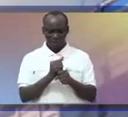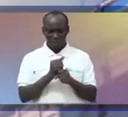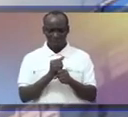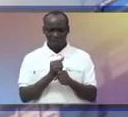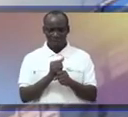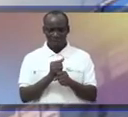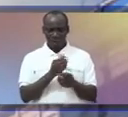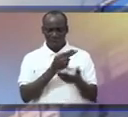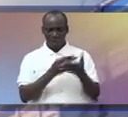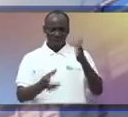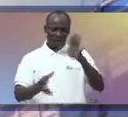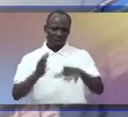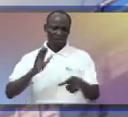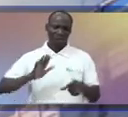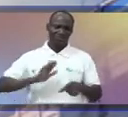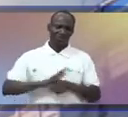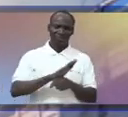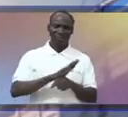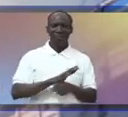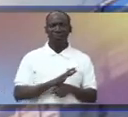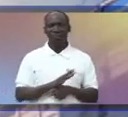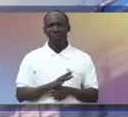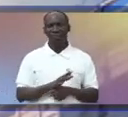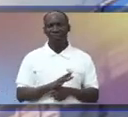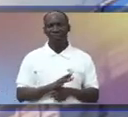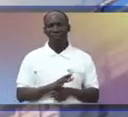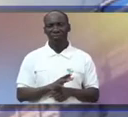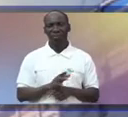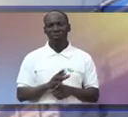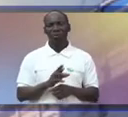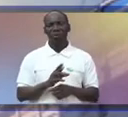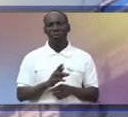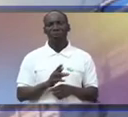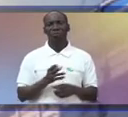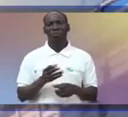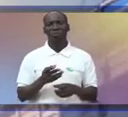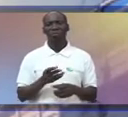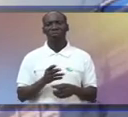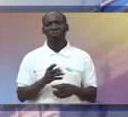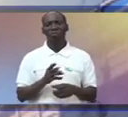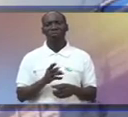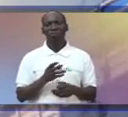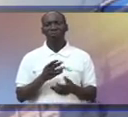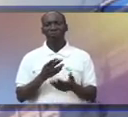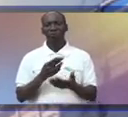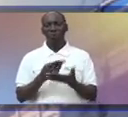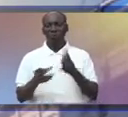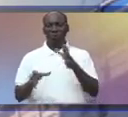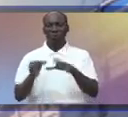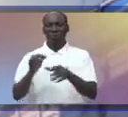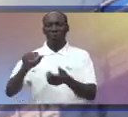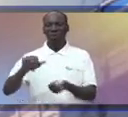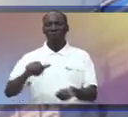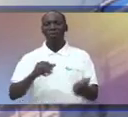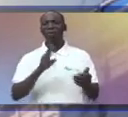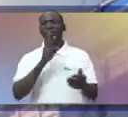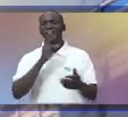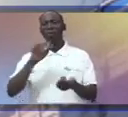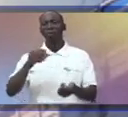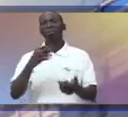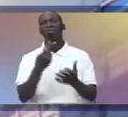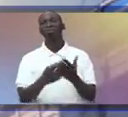w'asu nti nsuo mu asubɔ ne honhom mu asubɔ no ɛtake place ɛberɛ korɔ naa mu ɛdɔn korɔ no